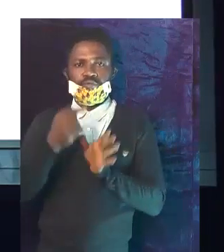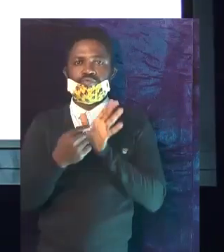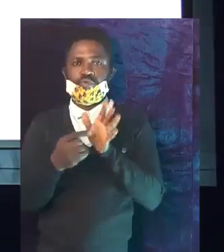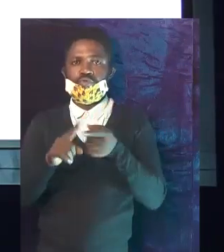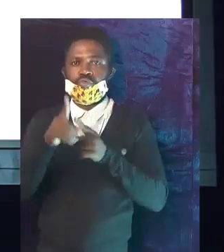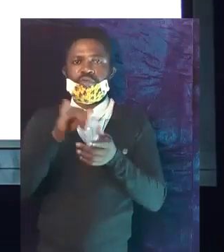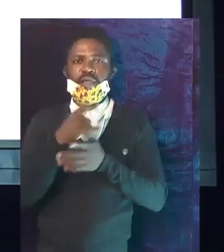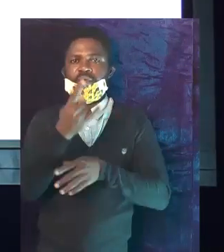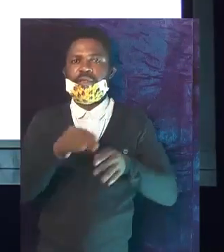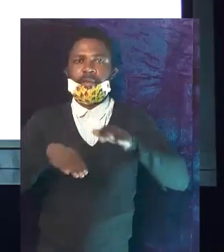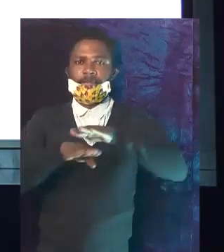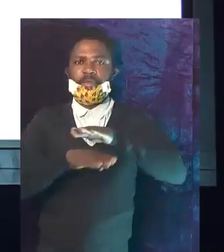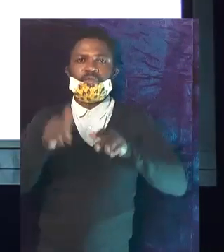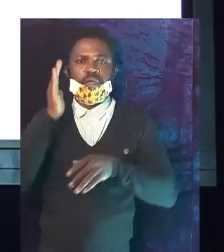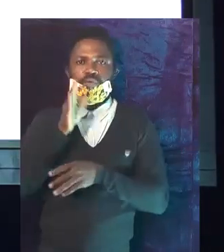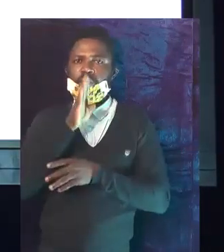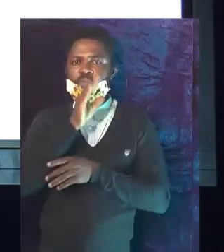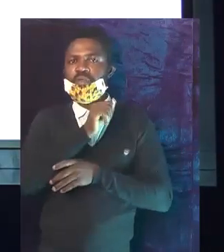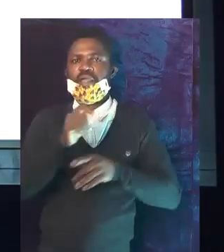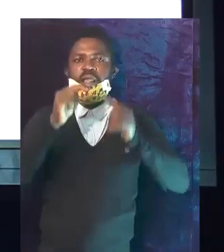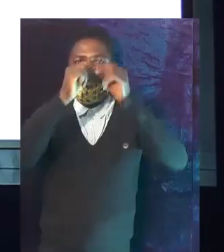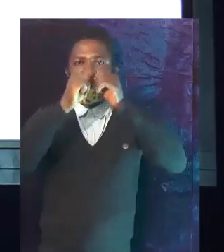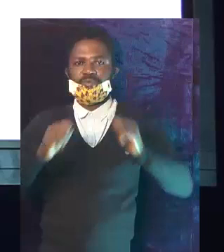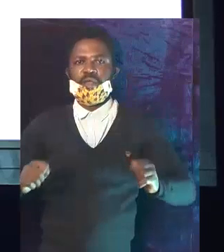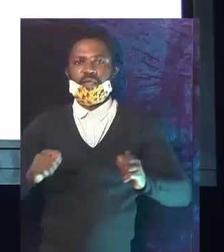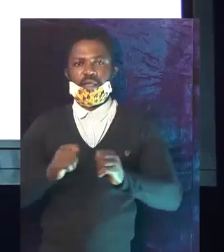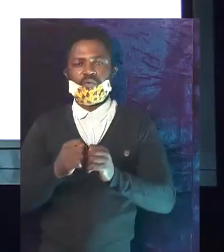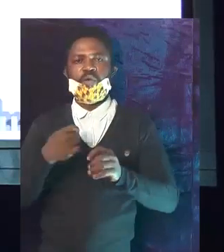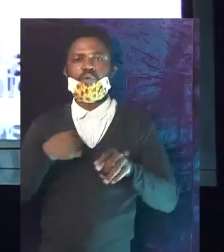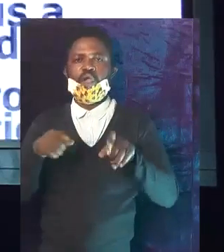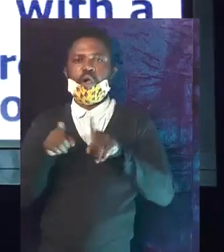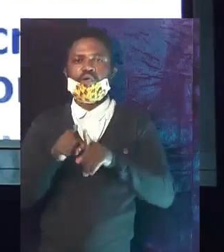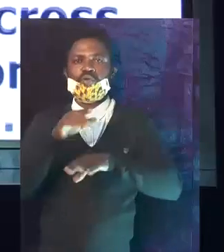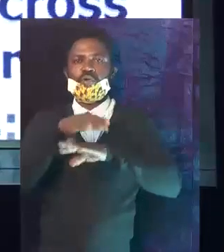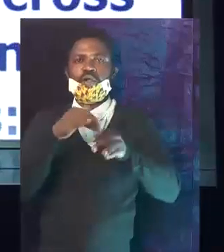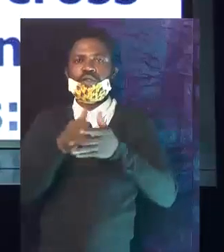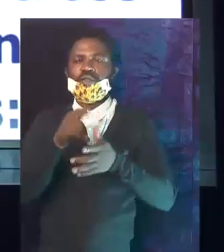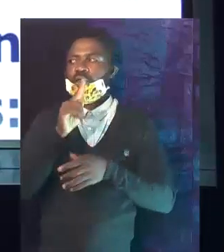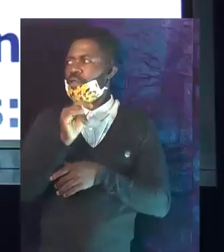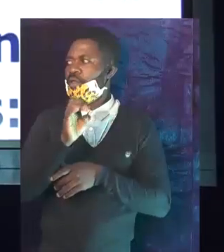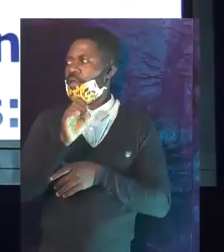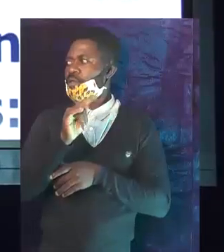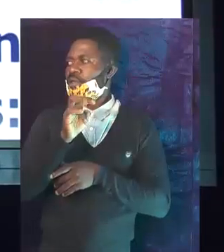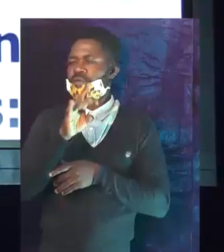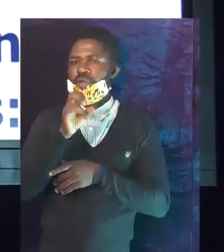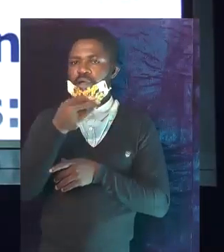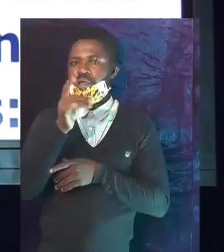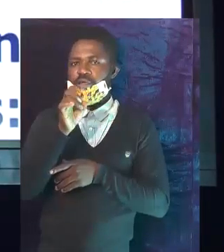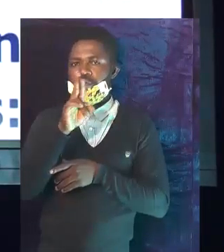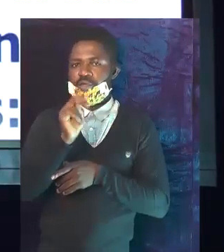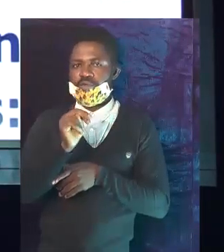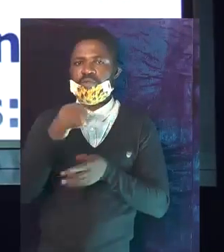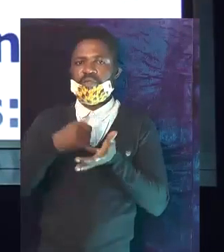the base will be a triangle. We also call it a tetrahedron. Hedron